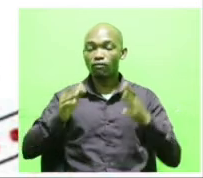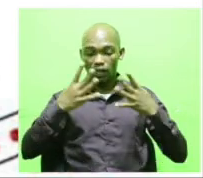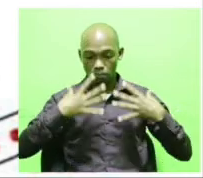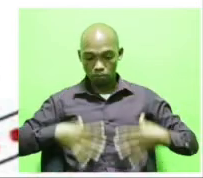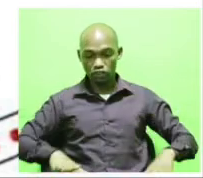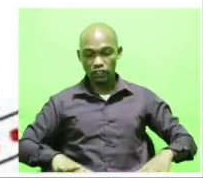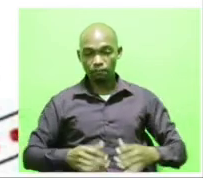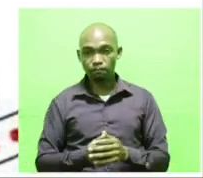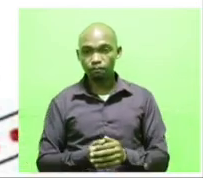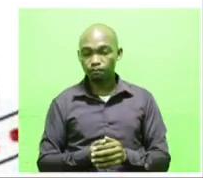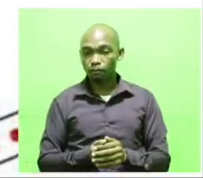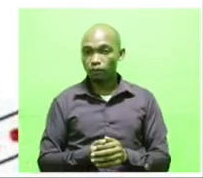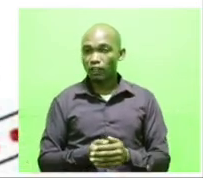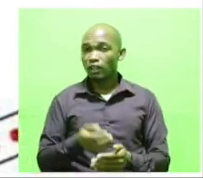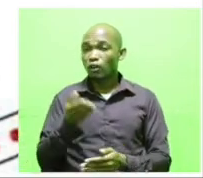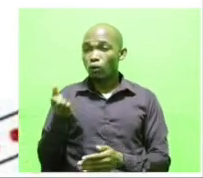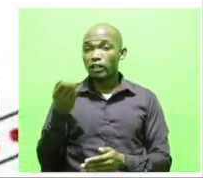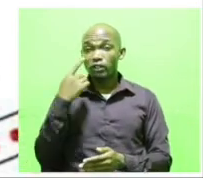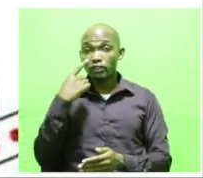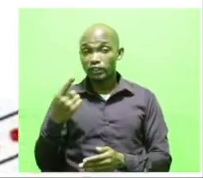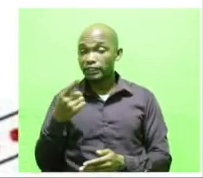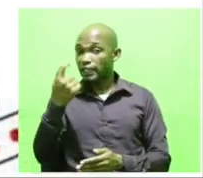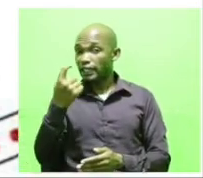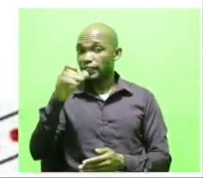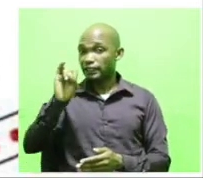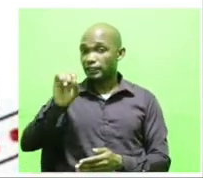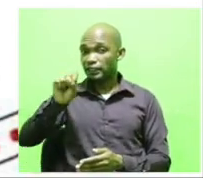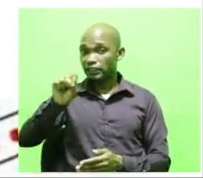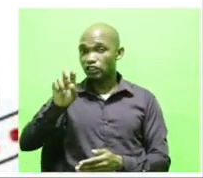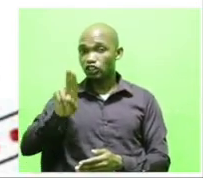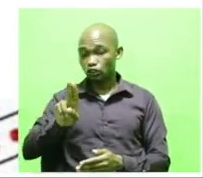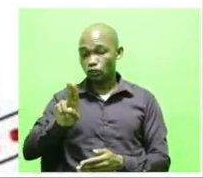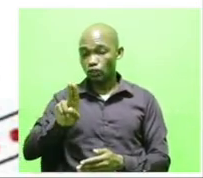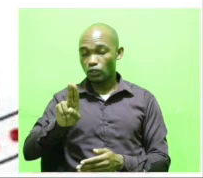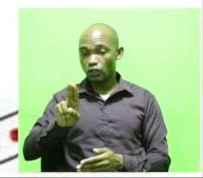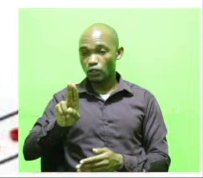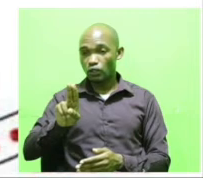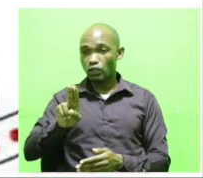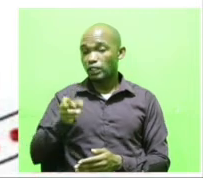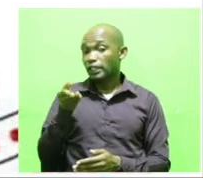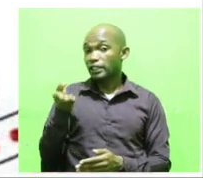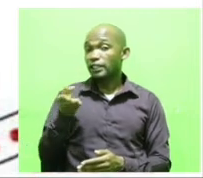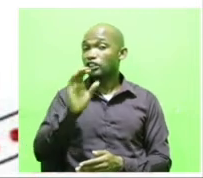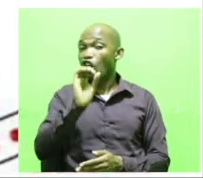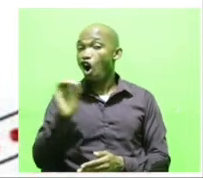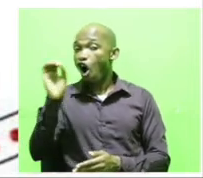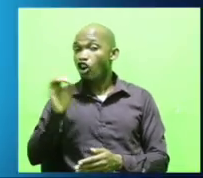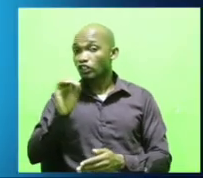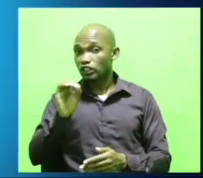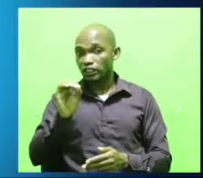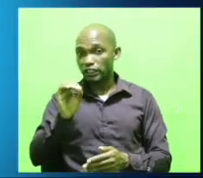breaks and the oxygen is released to the tissue, where it is used in metabolic processes like